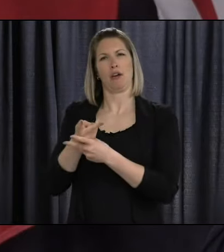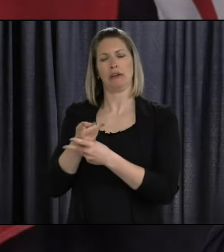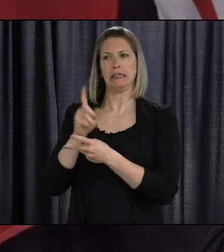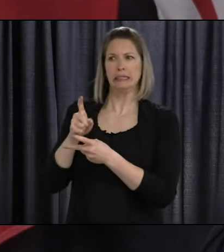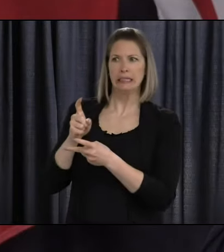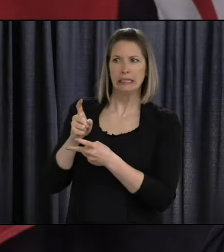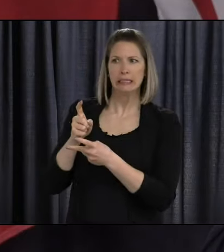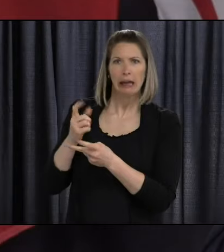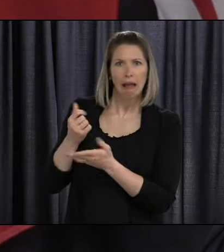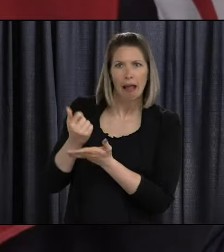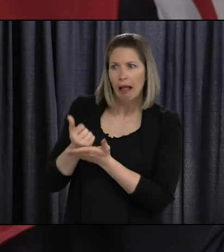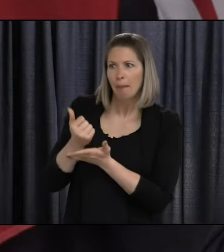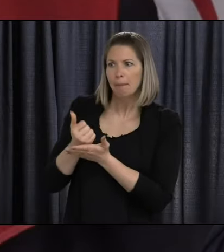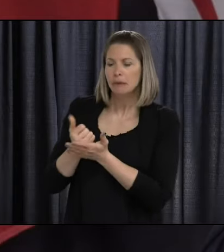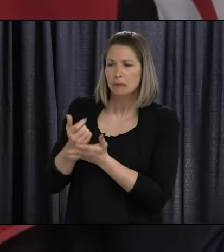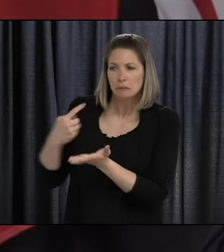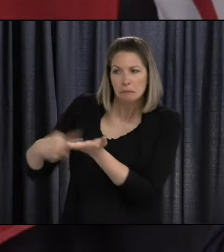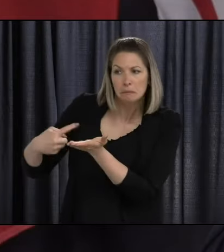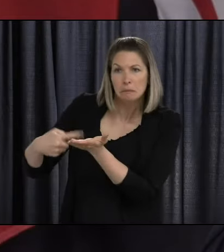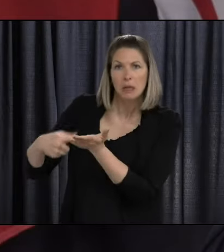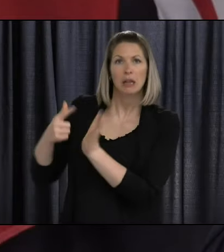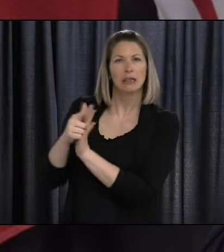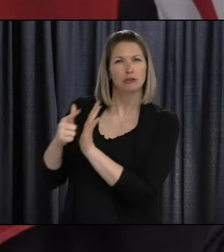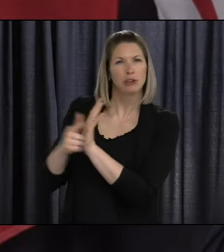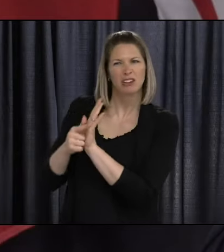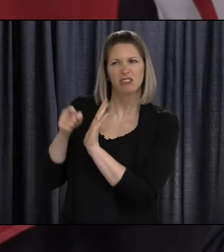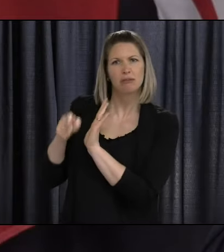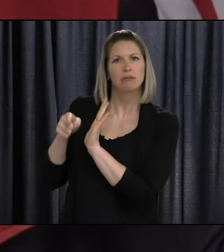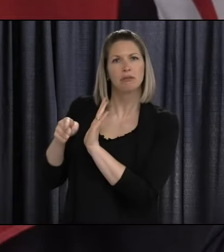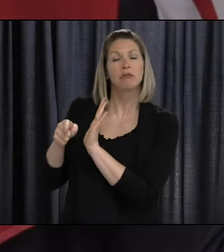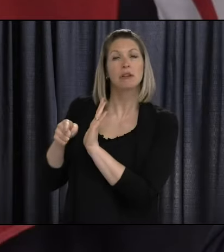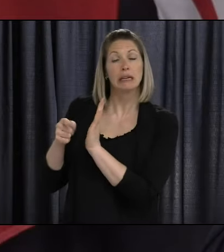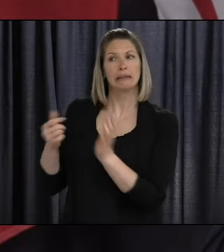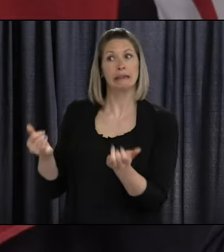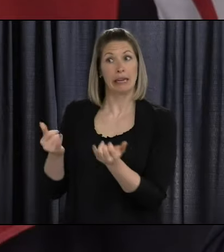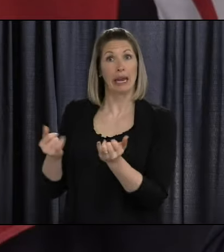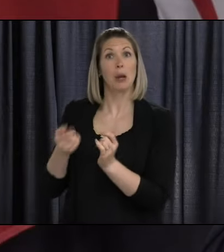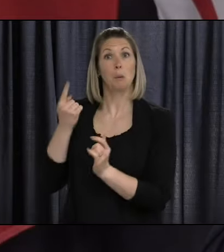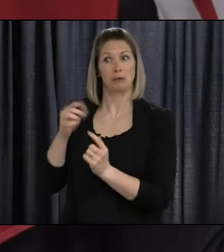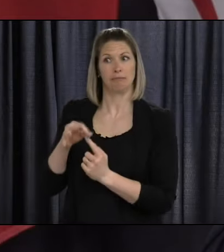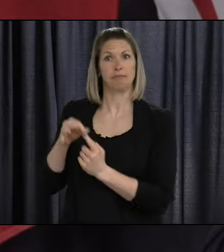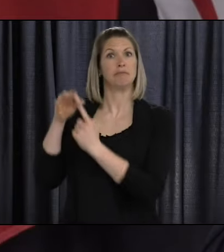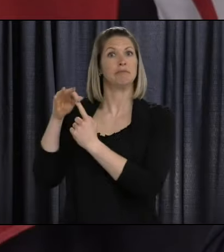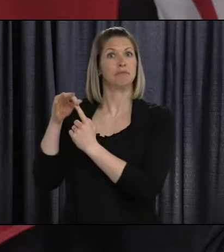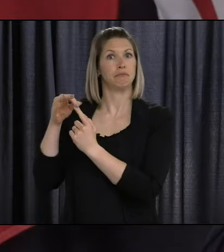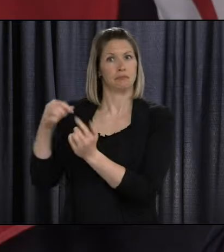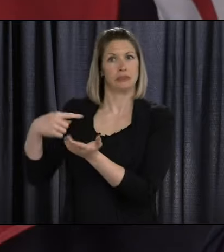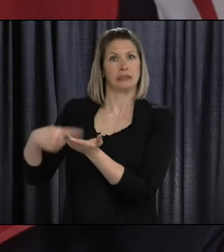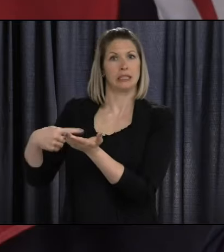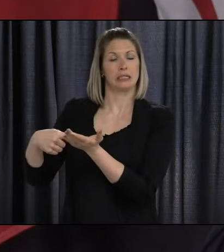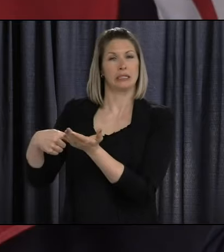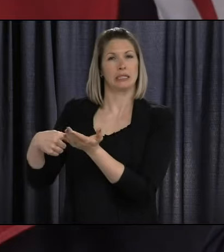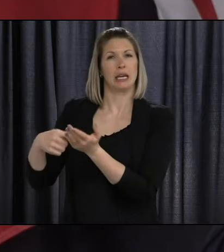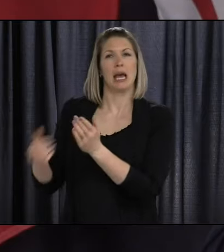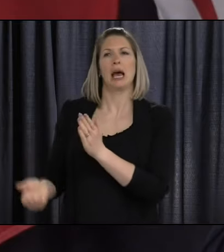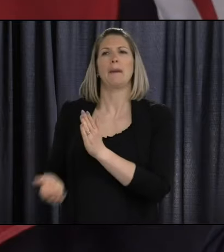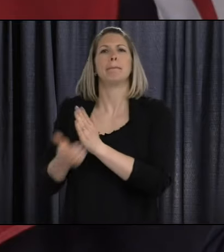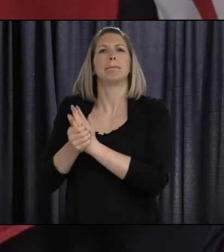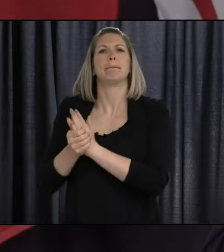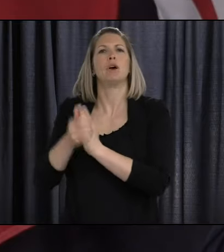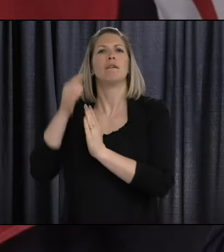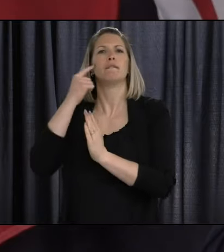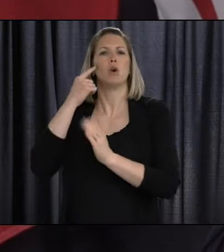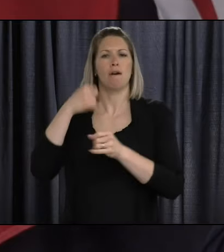respond. Today, there will be in the House of Assembly, there will be a piece of legislation introducing an amendment for